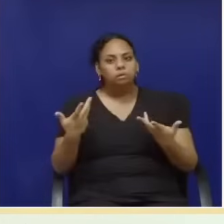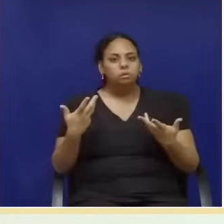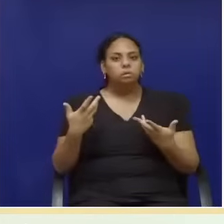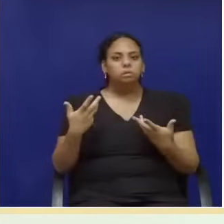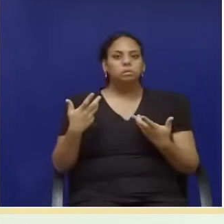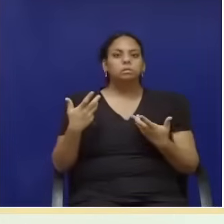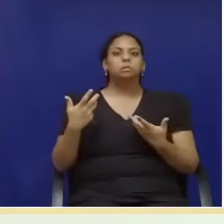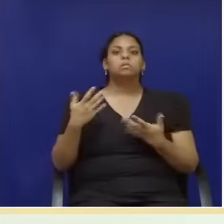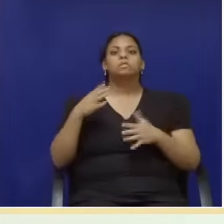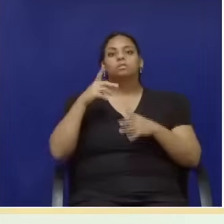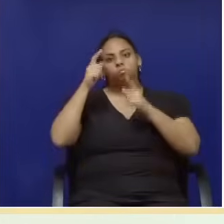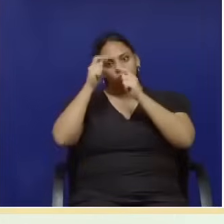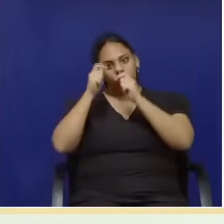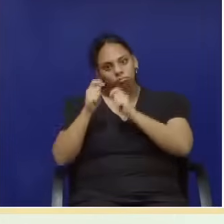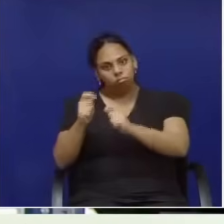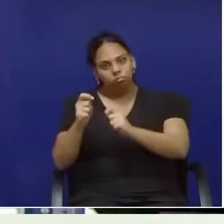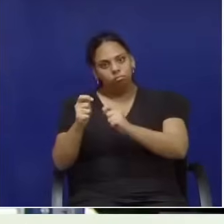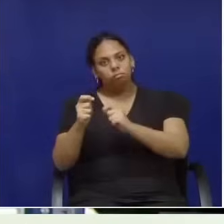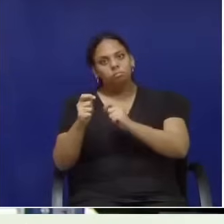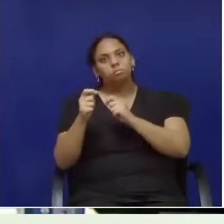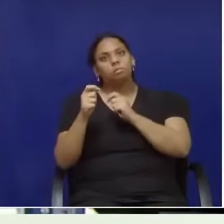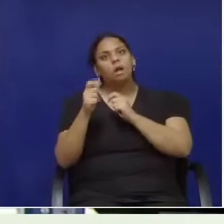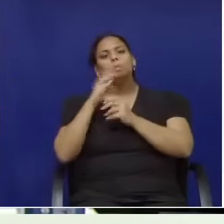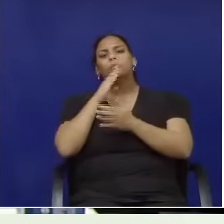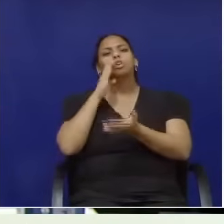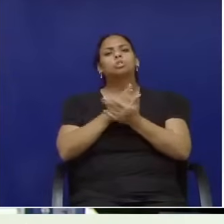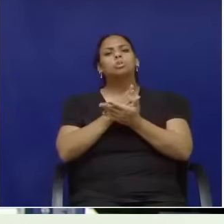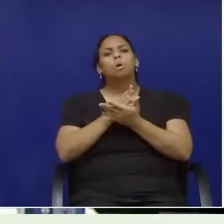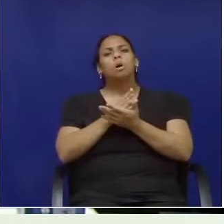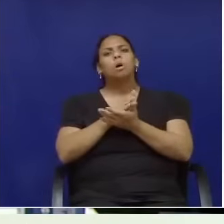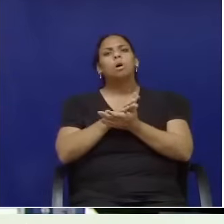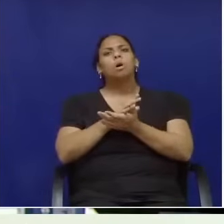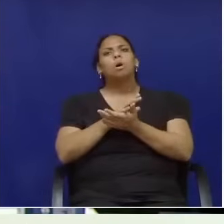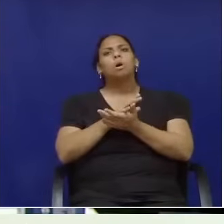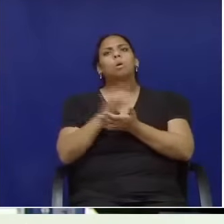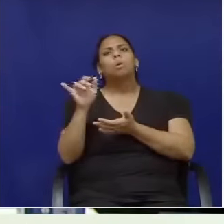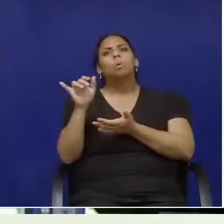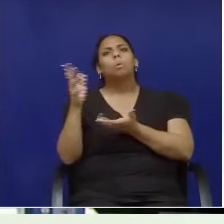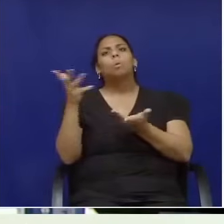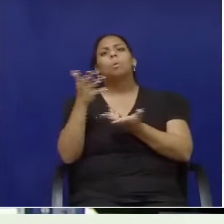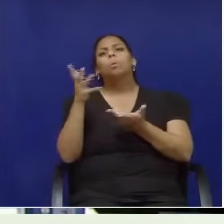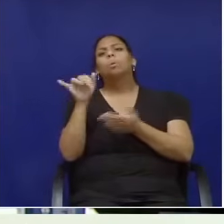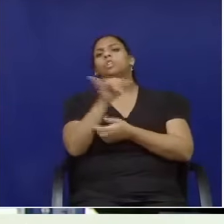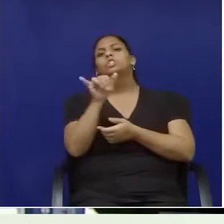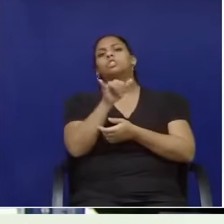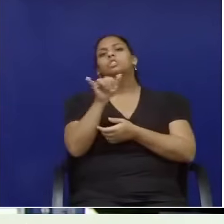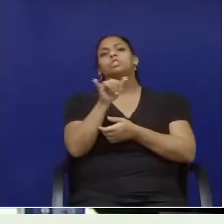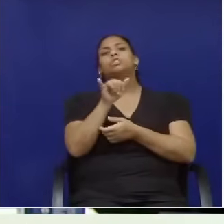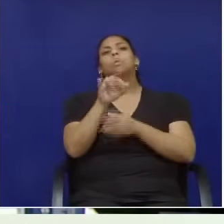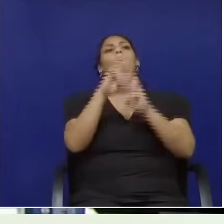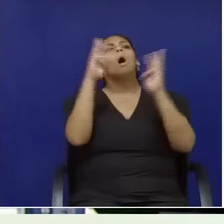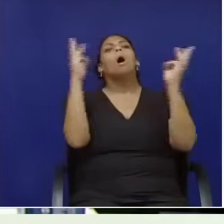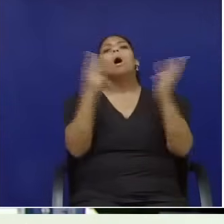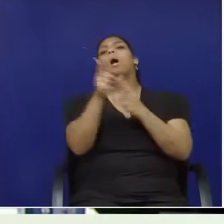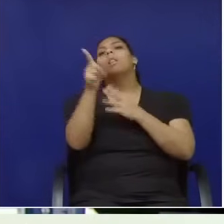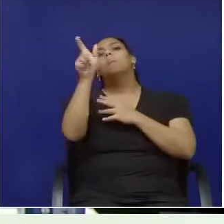Honourable Minister. I'm not so sure which planet this member lives in, honestly. I was